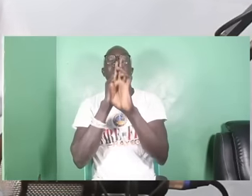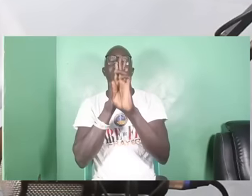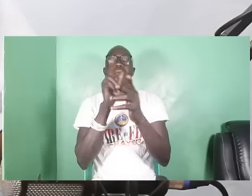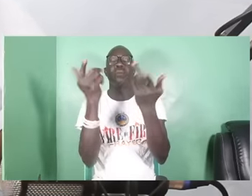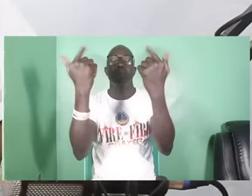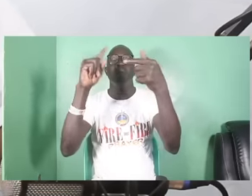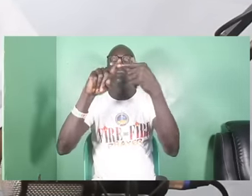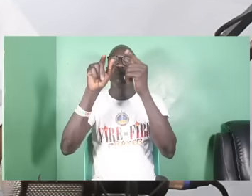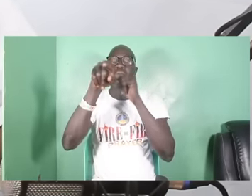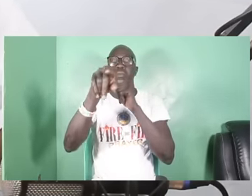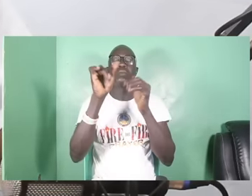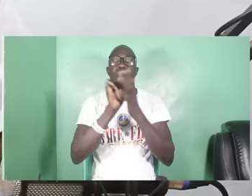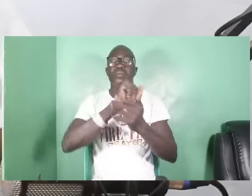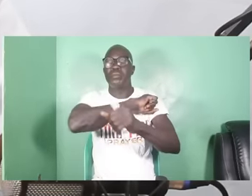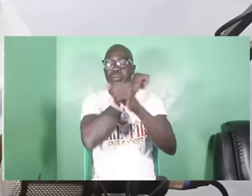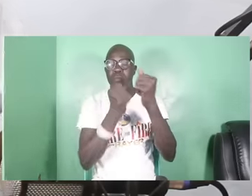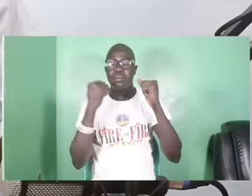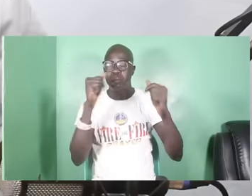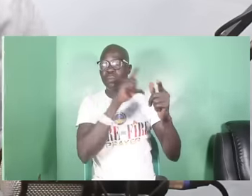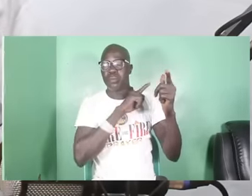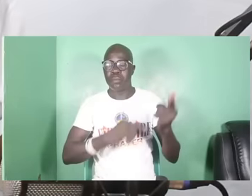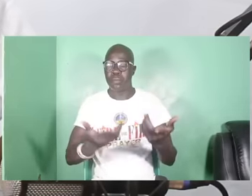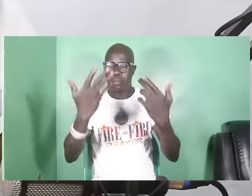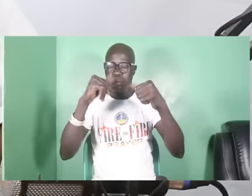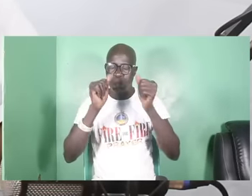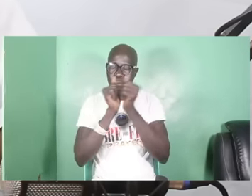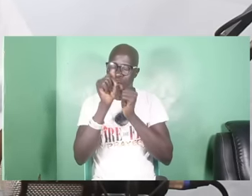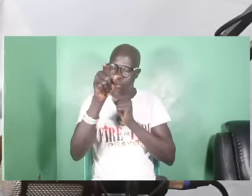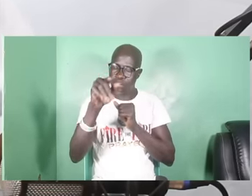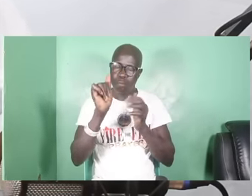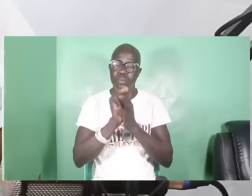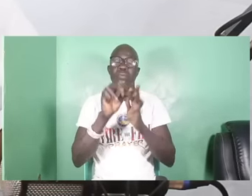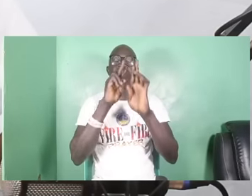Amen. The authority of answer coming to you. Amen. The power of God comes.